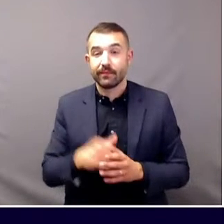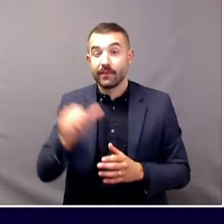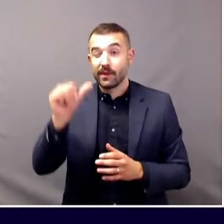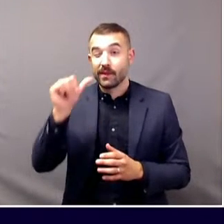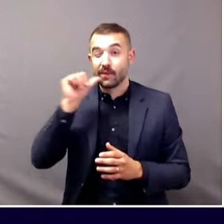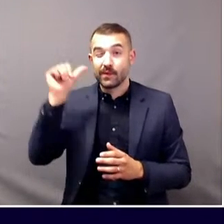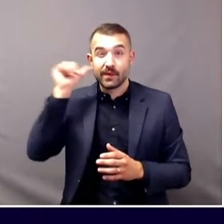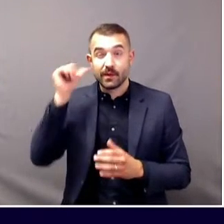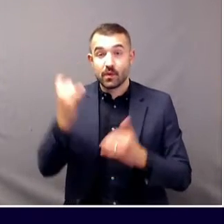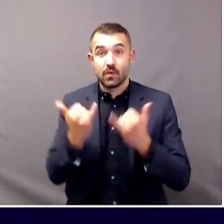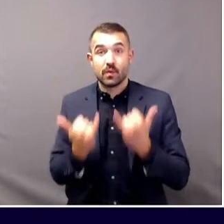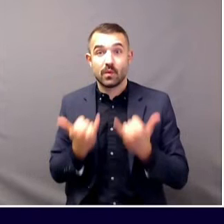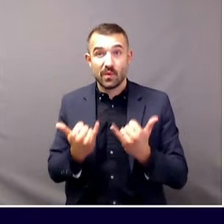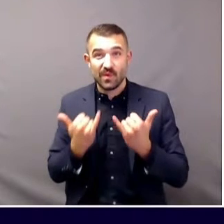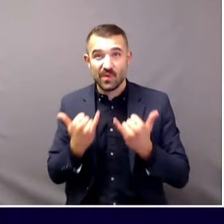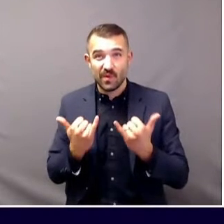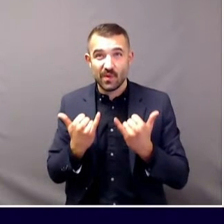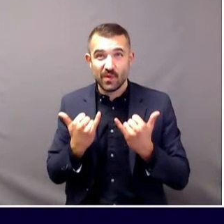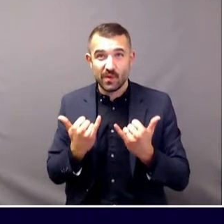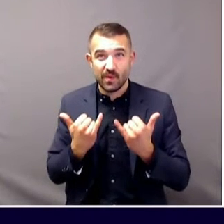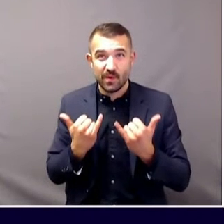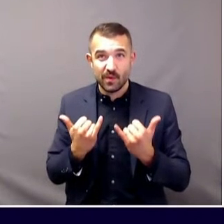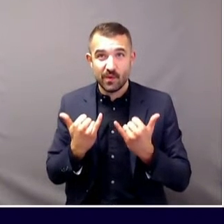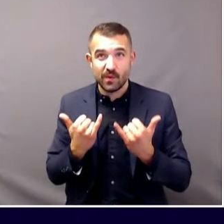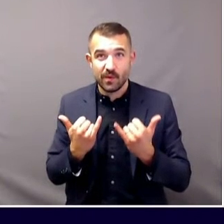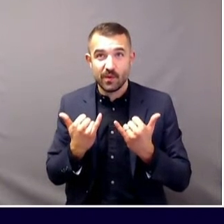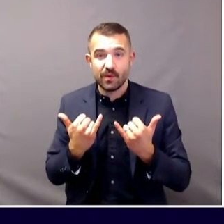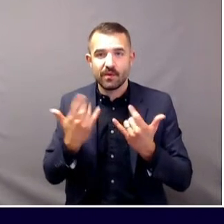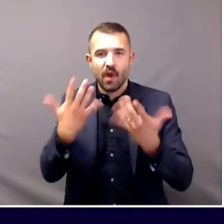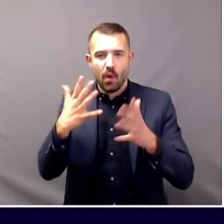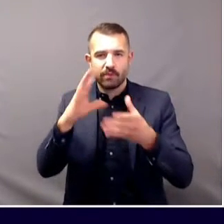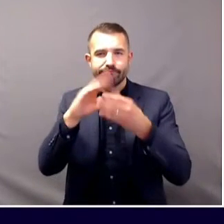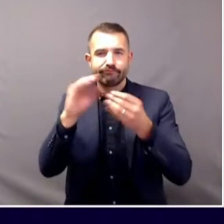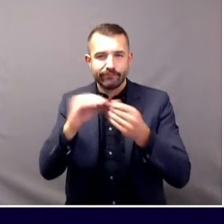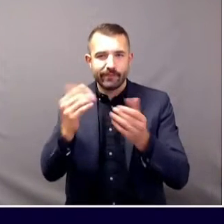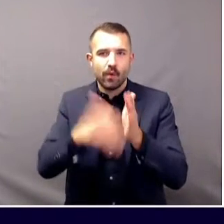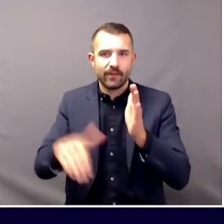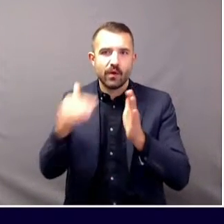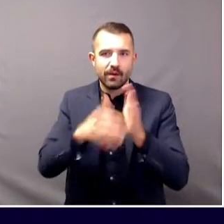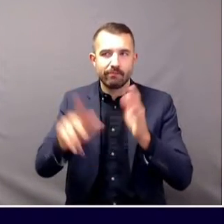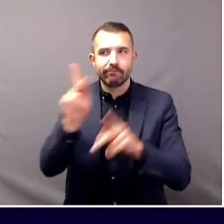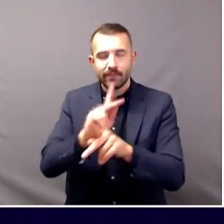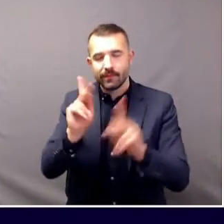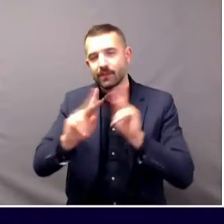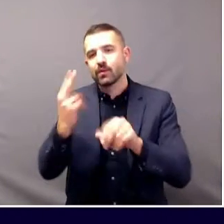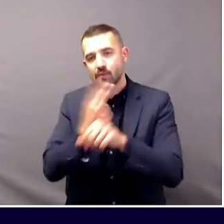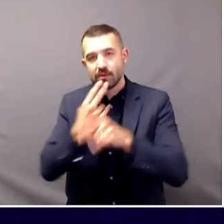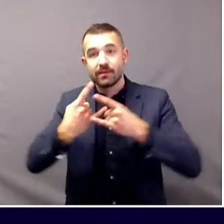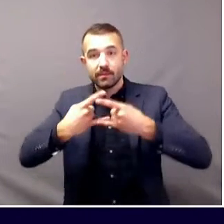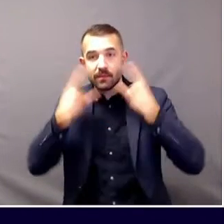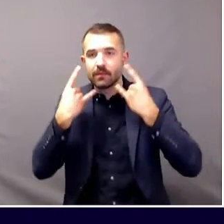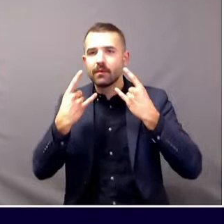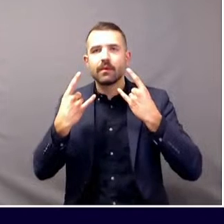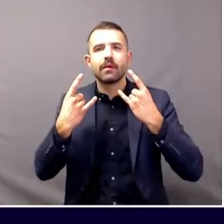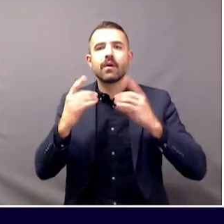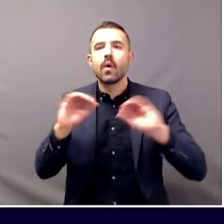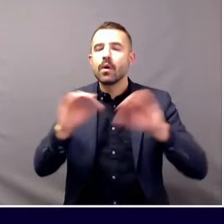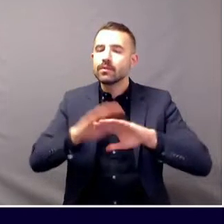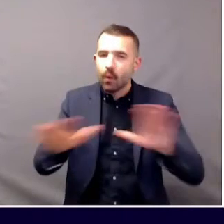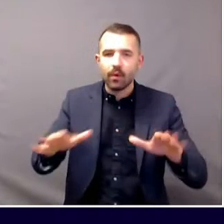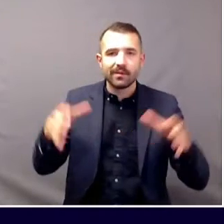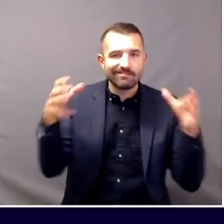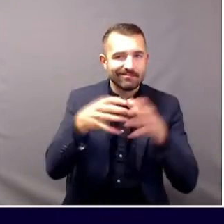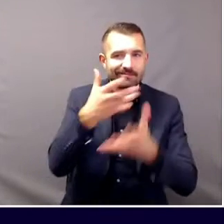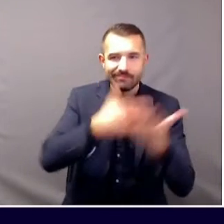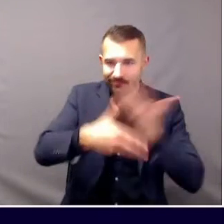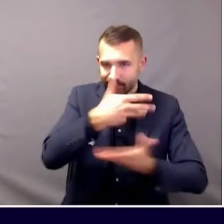addressed the need for people to wear masks and avoid these indoor gatherings. And I think yesterday you said you're